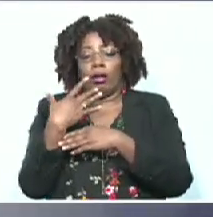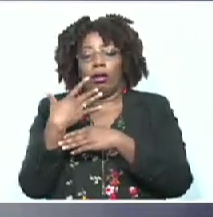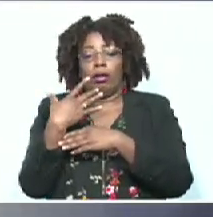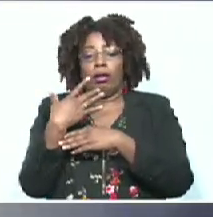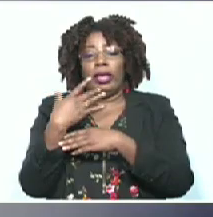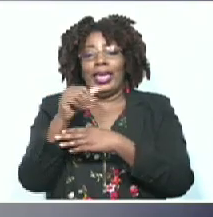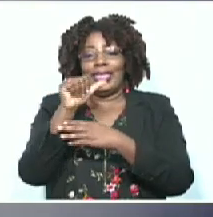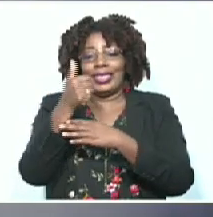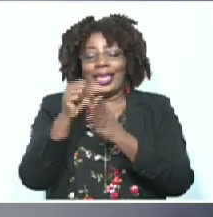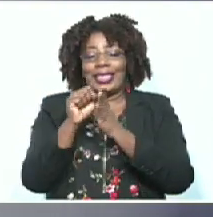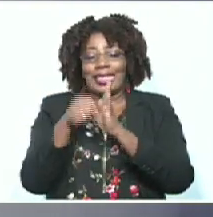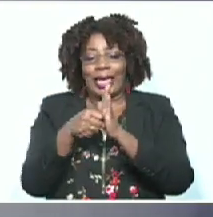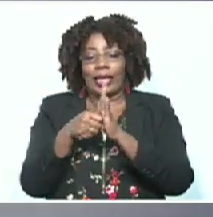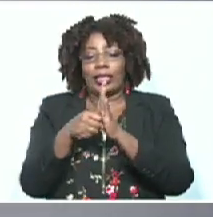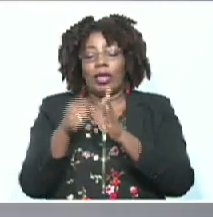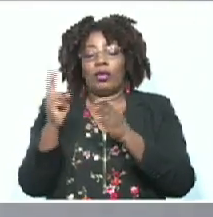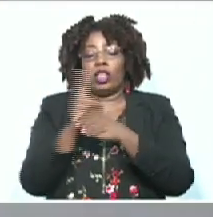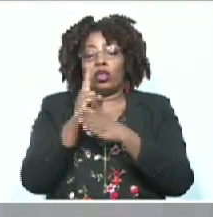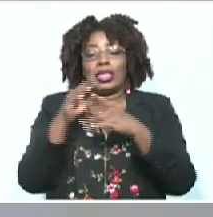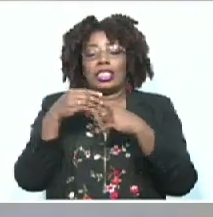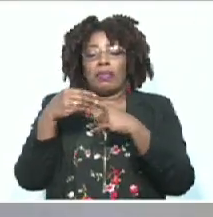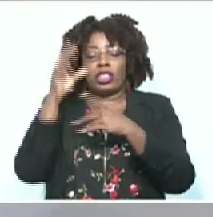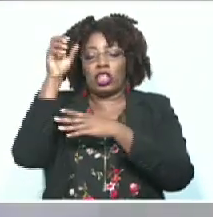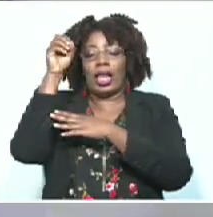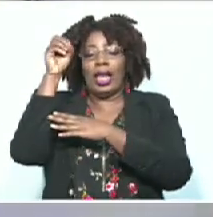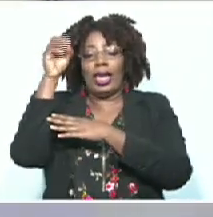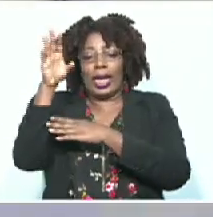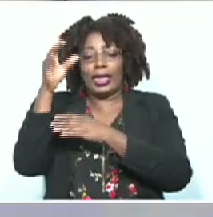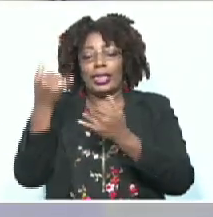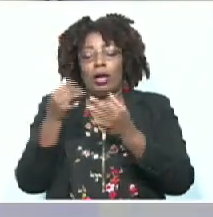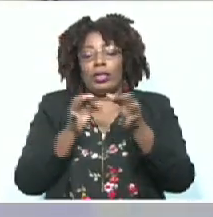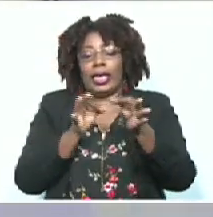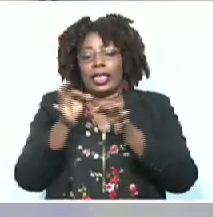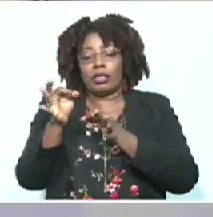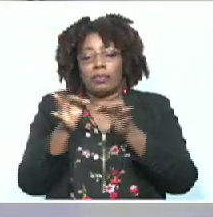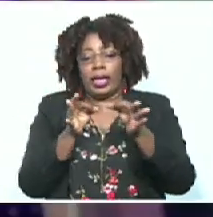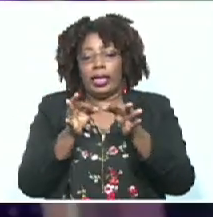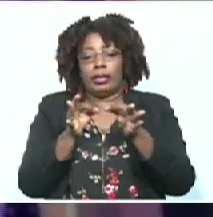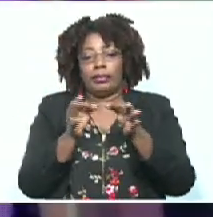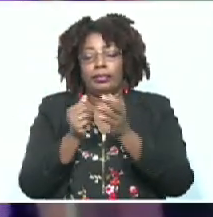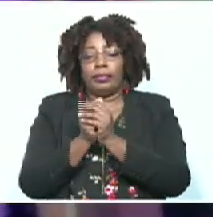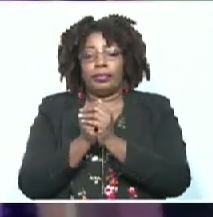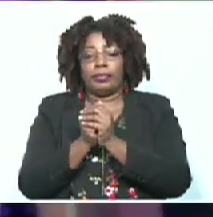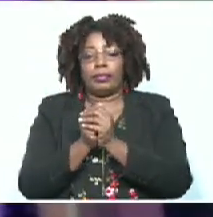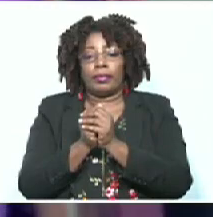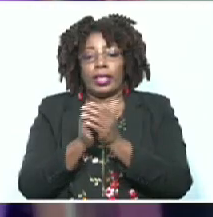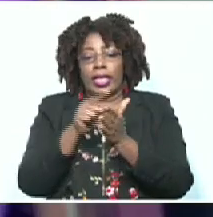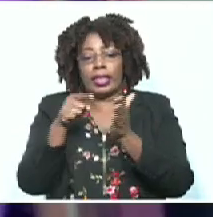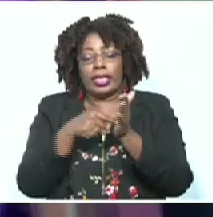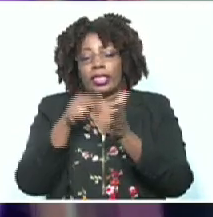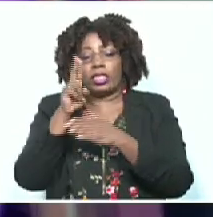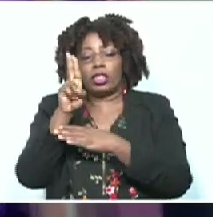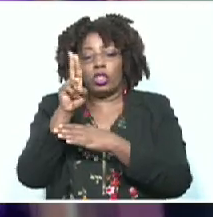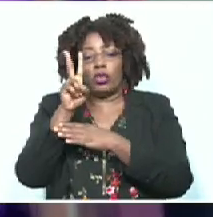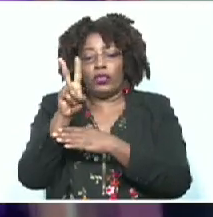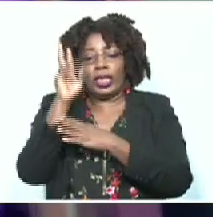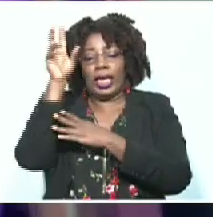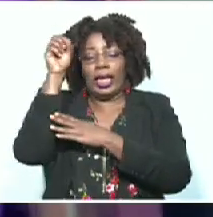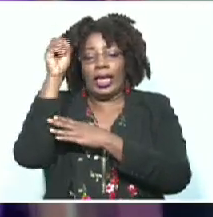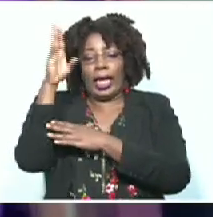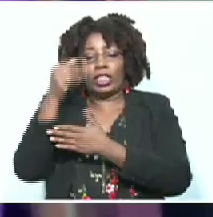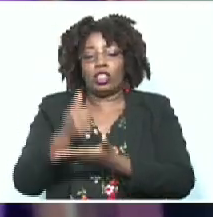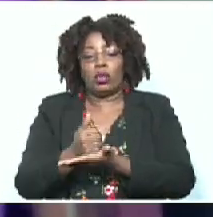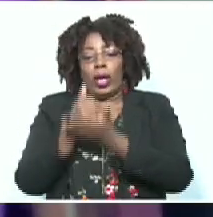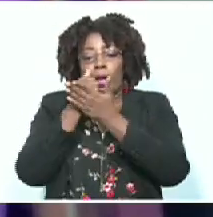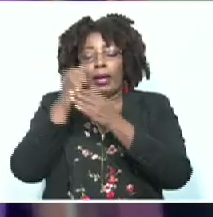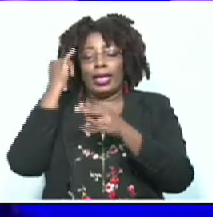are also done with a special light. Sergeant Lloyd explains how this test is carried out. This is a UV light that we use to